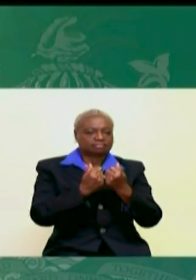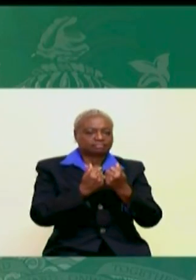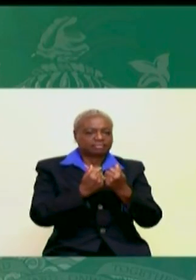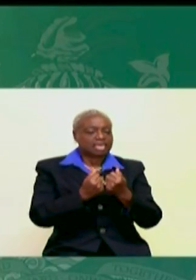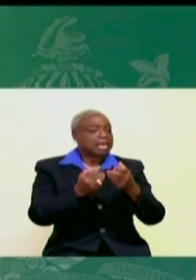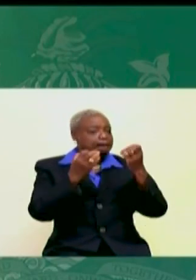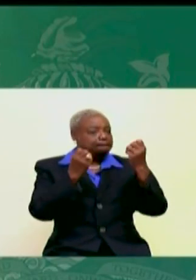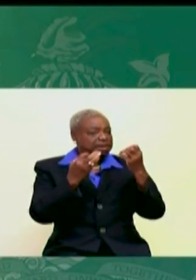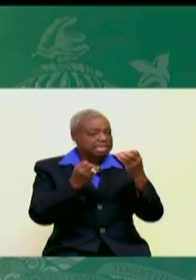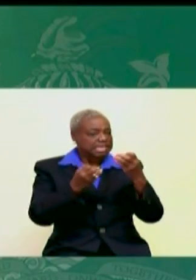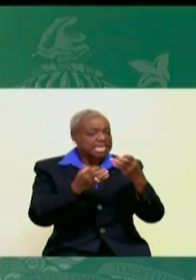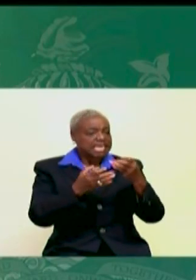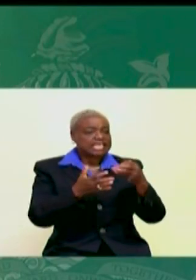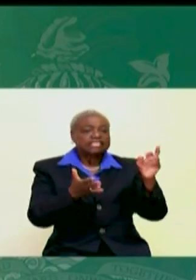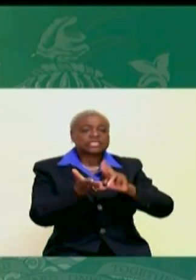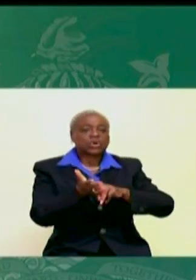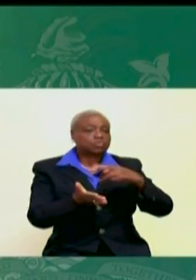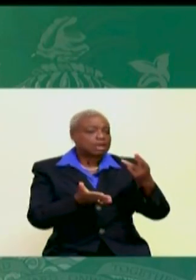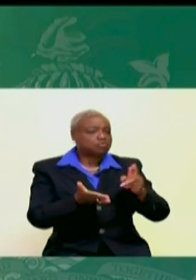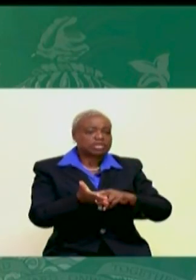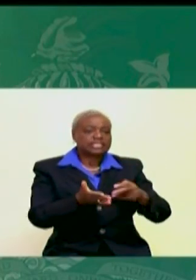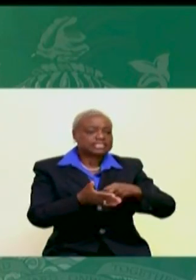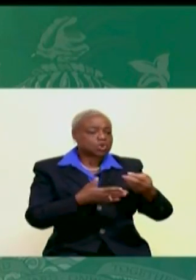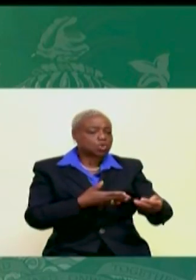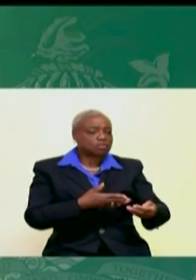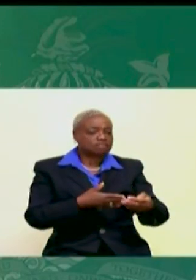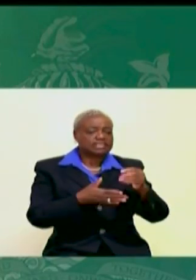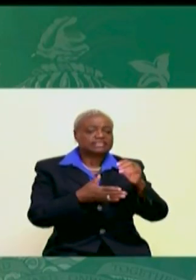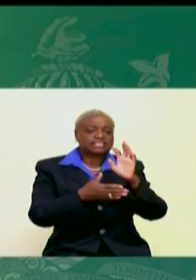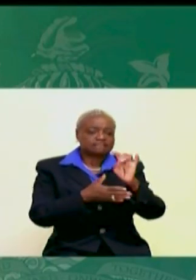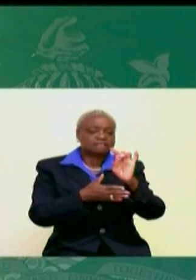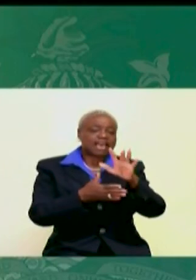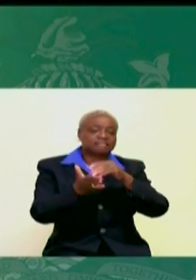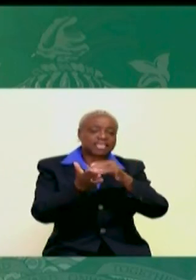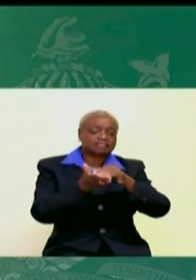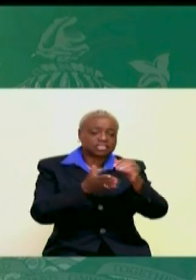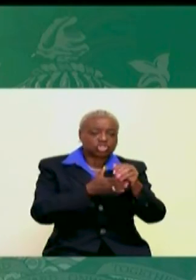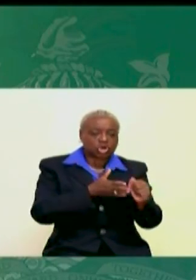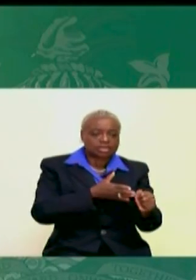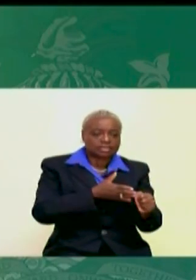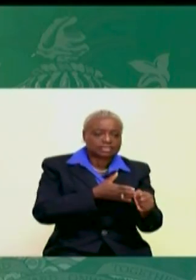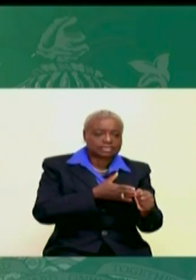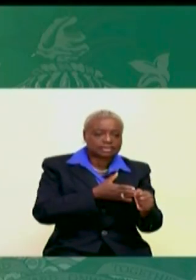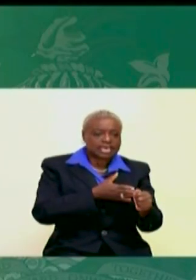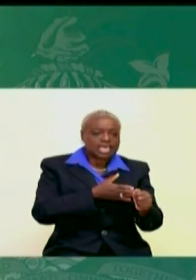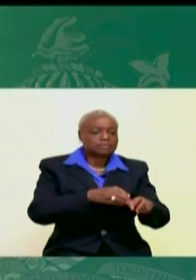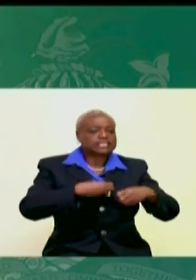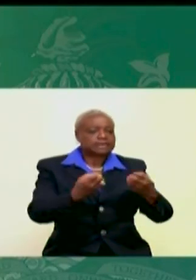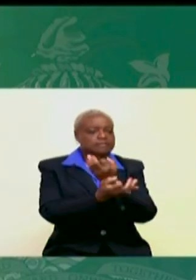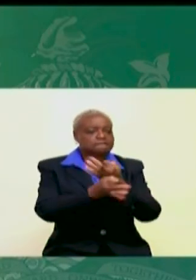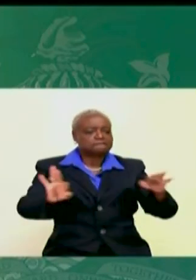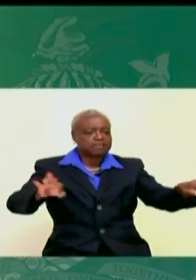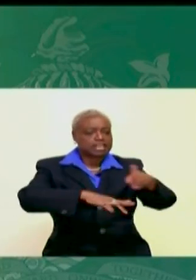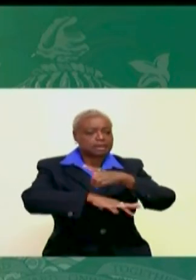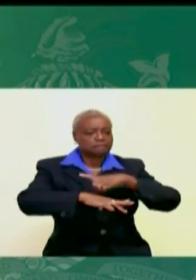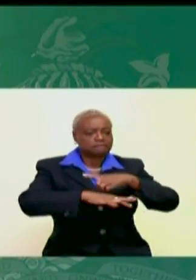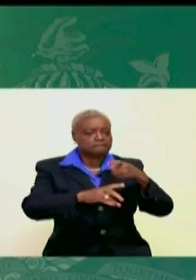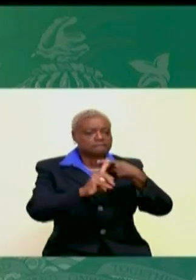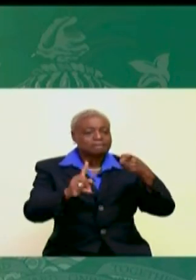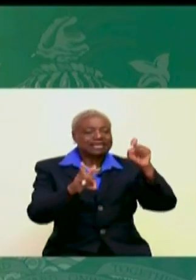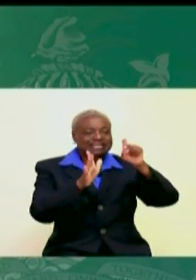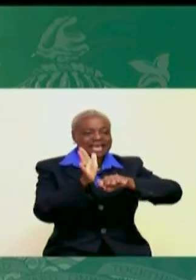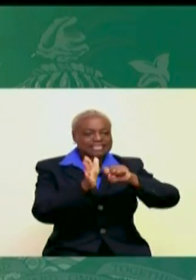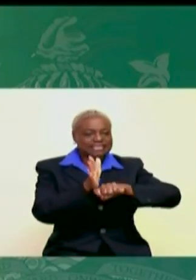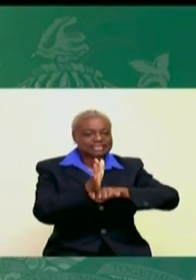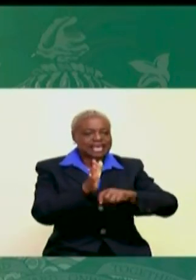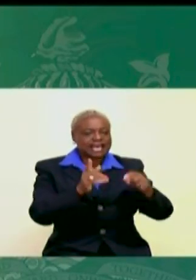for as much as 50,000 an acre. Mm. His enclave was given freedom from Bahamian taxes until 1990.